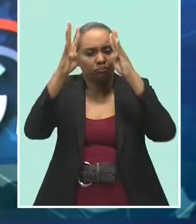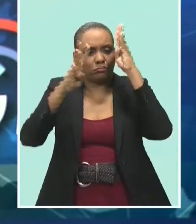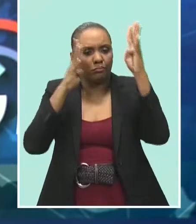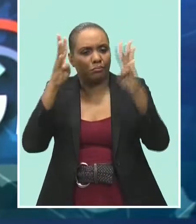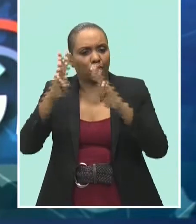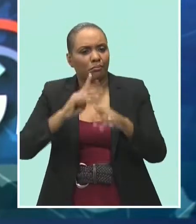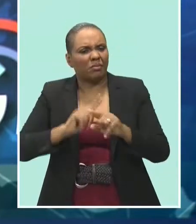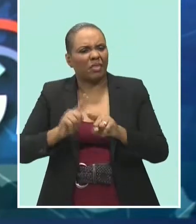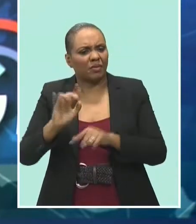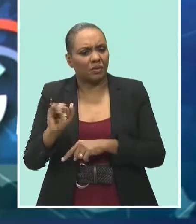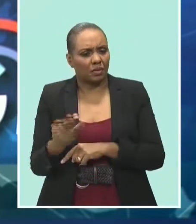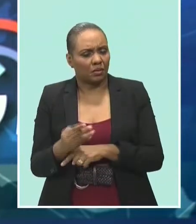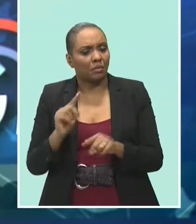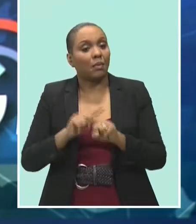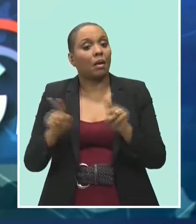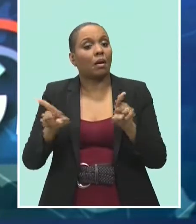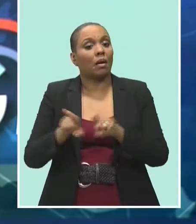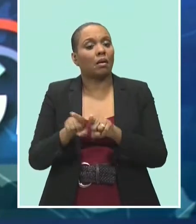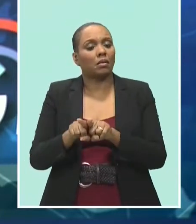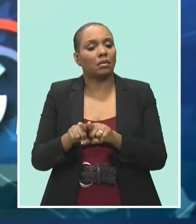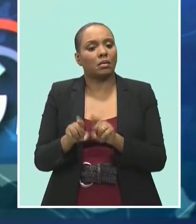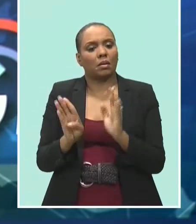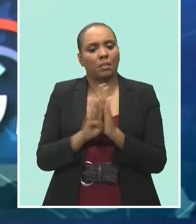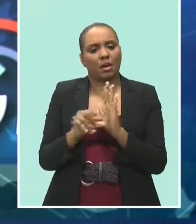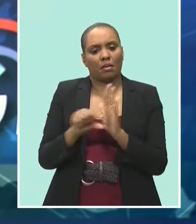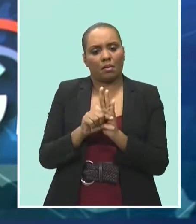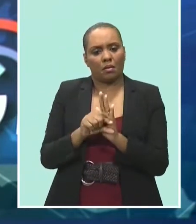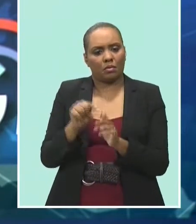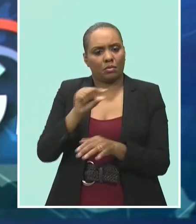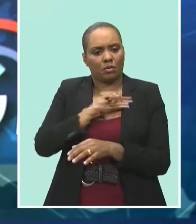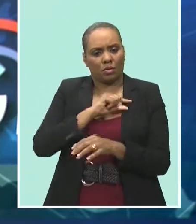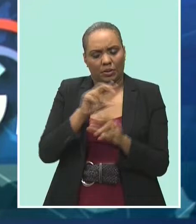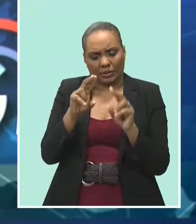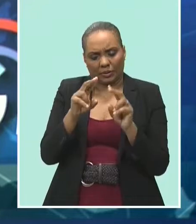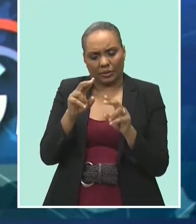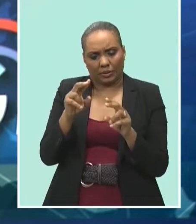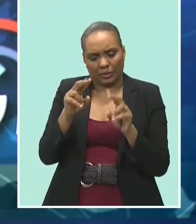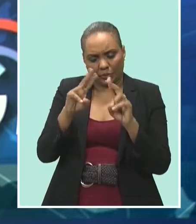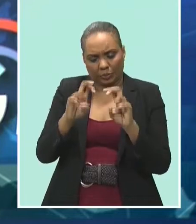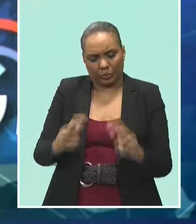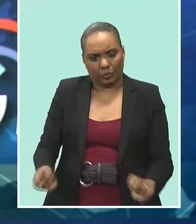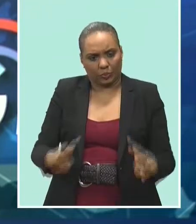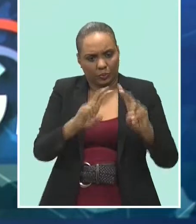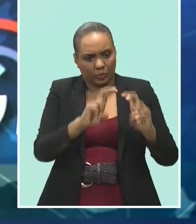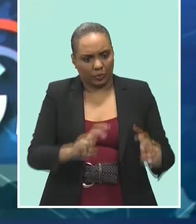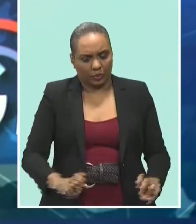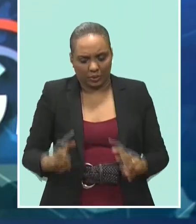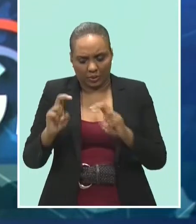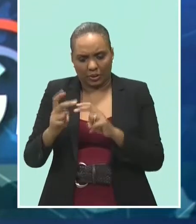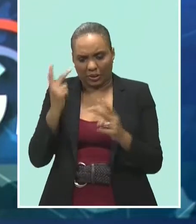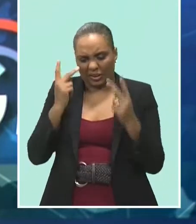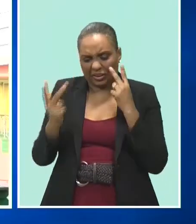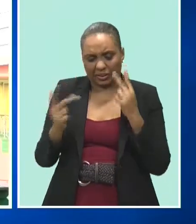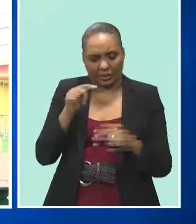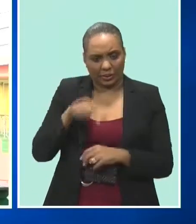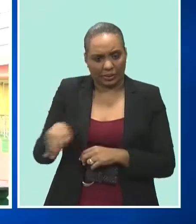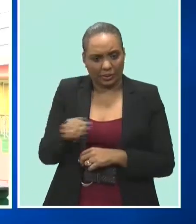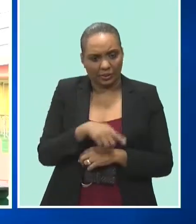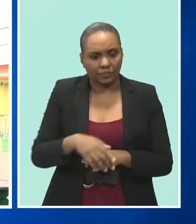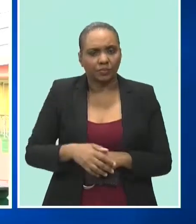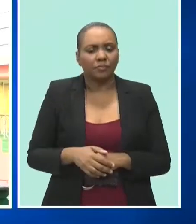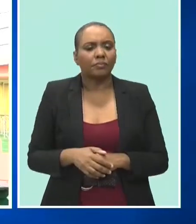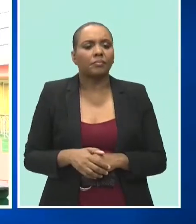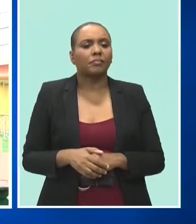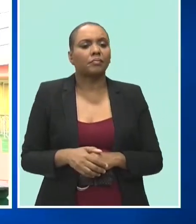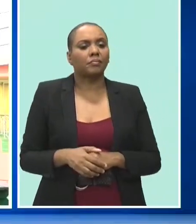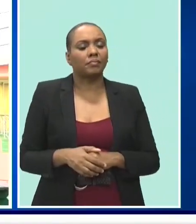Mr. Hinkson explains background and security checks will be conducted on those who meet the criteria. We are not talking about